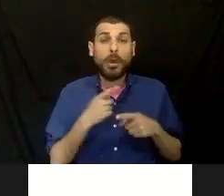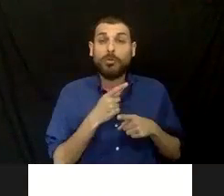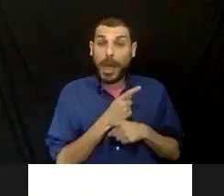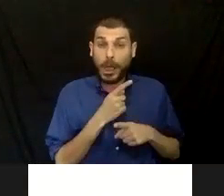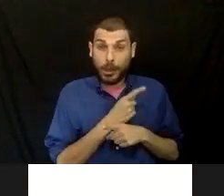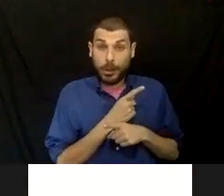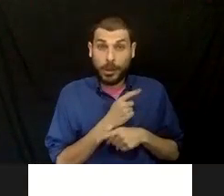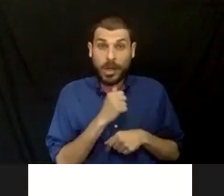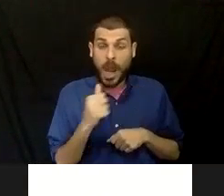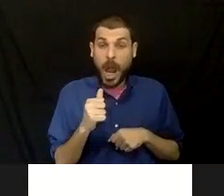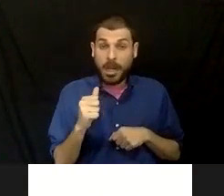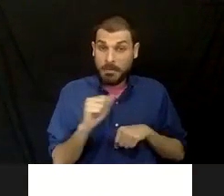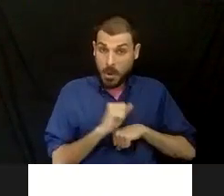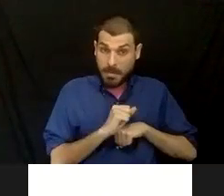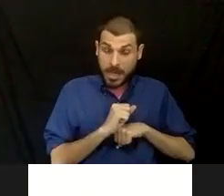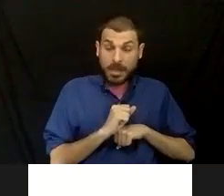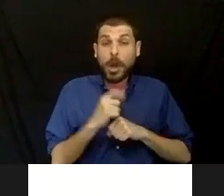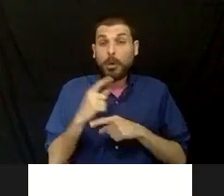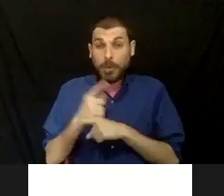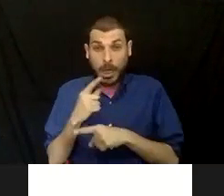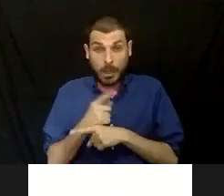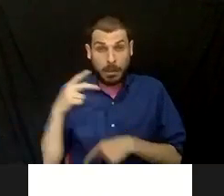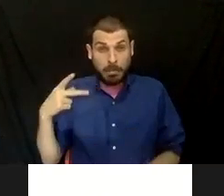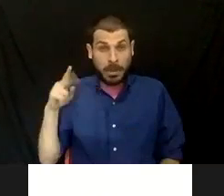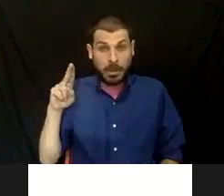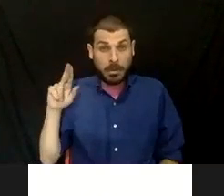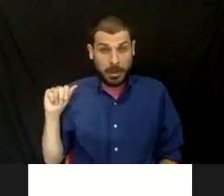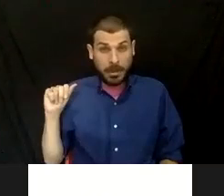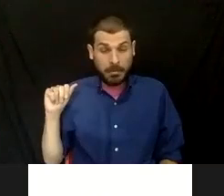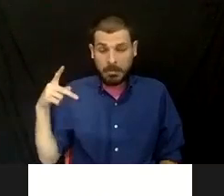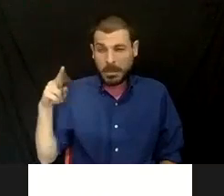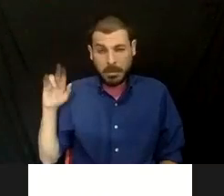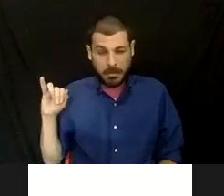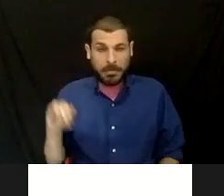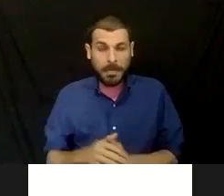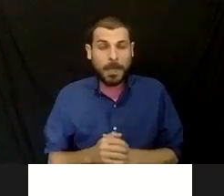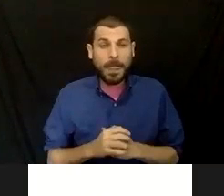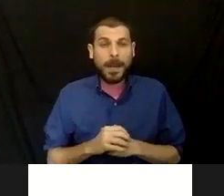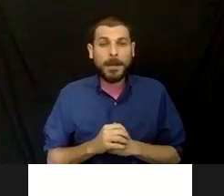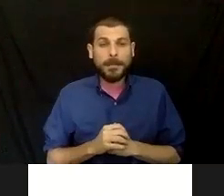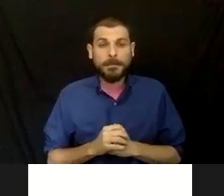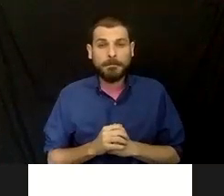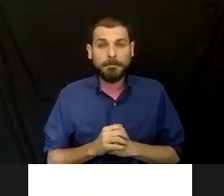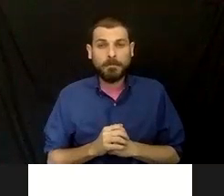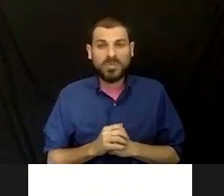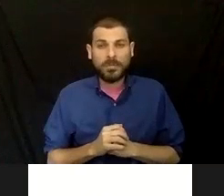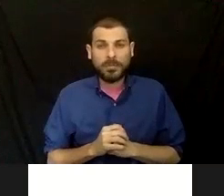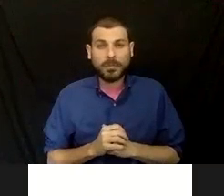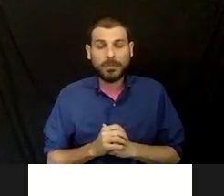and regular PUA. So we have been advising people, if they're not